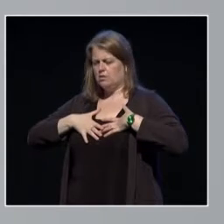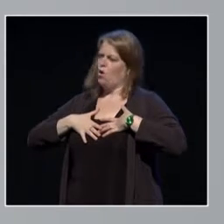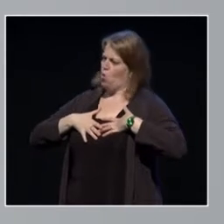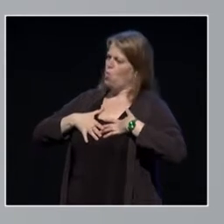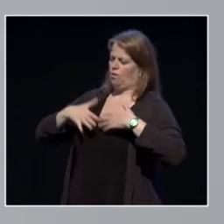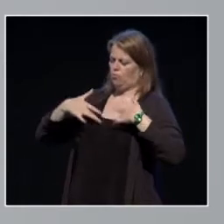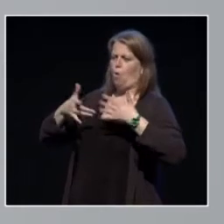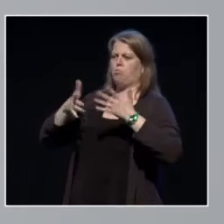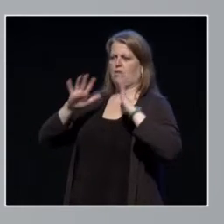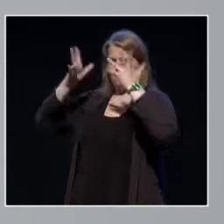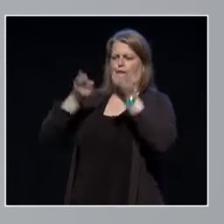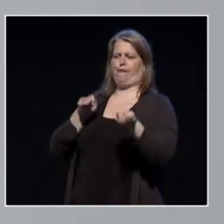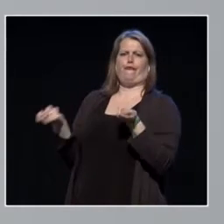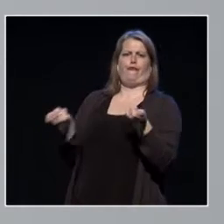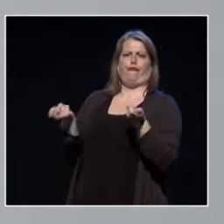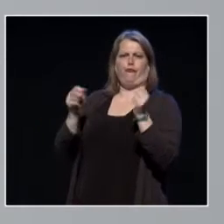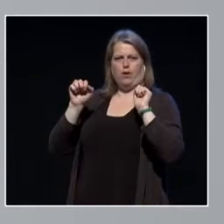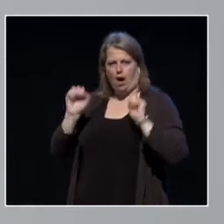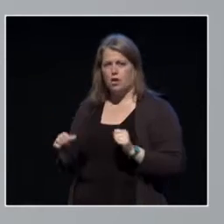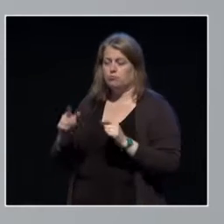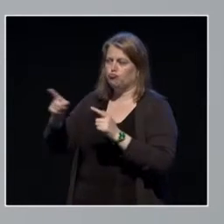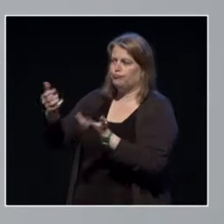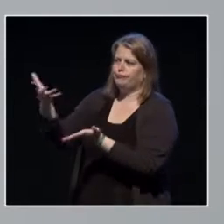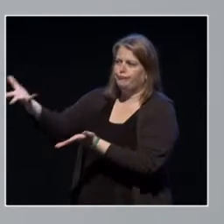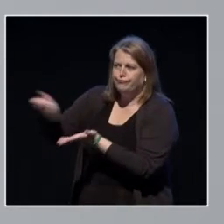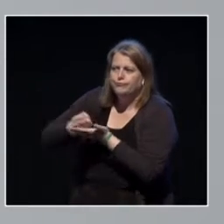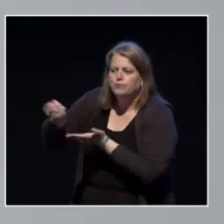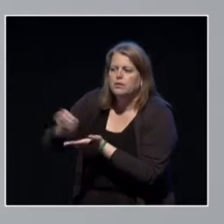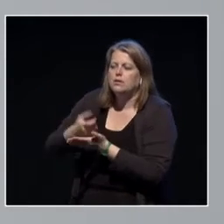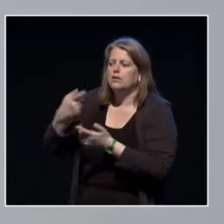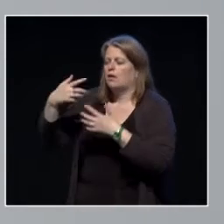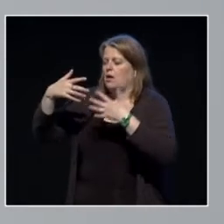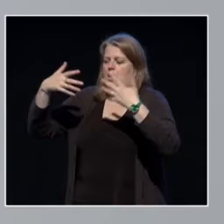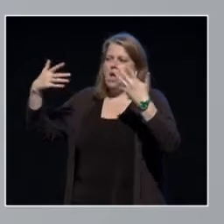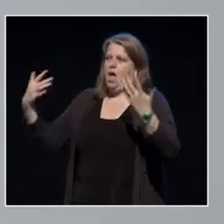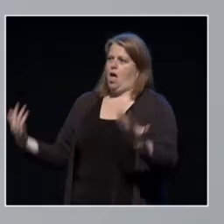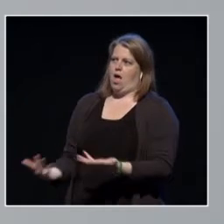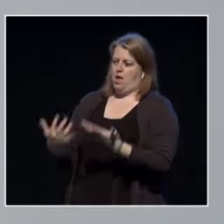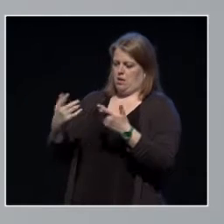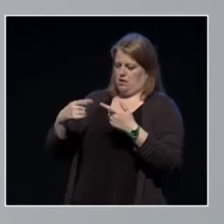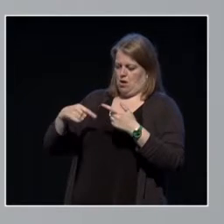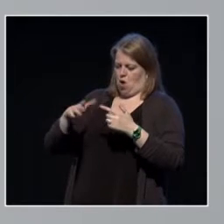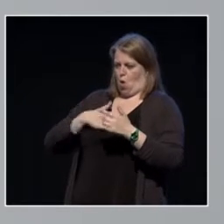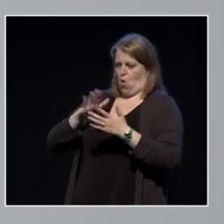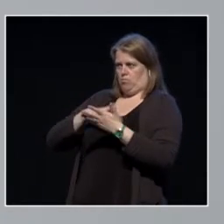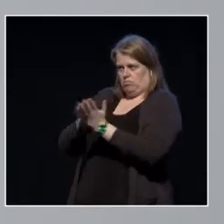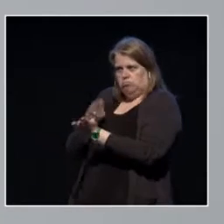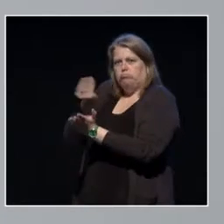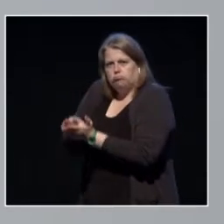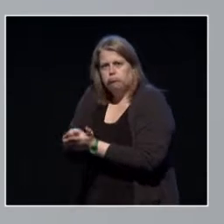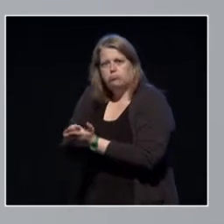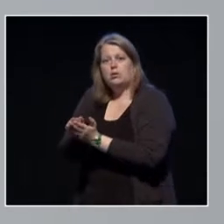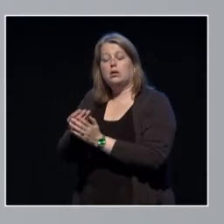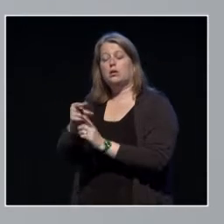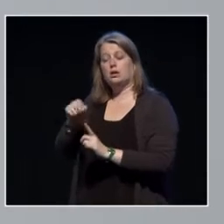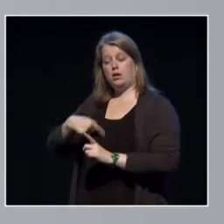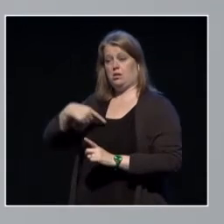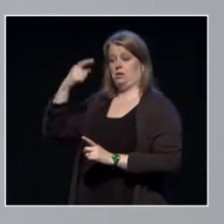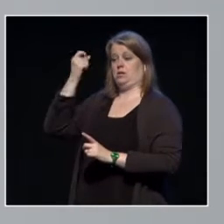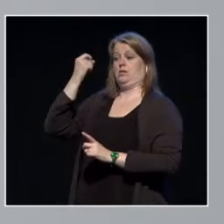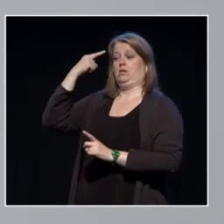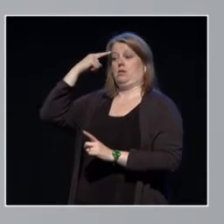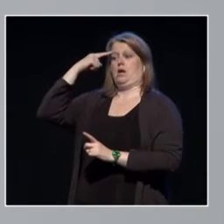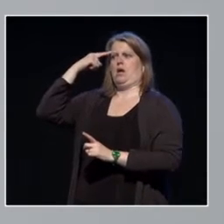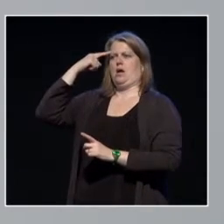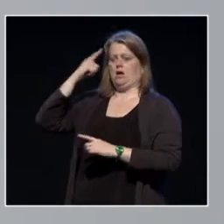choices about their income, their earning opportunities, their contribution. And I realized that maybe